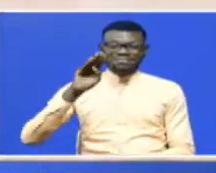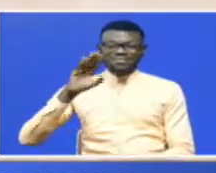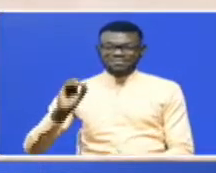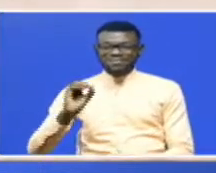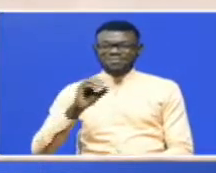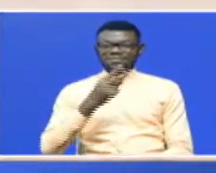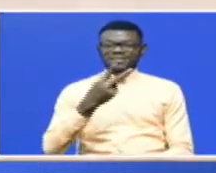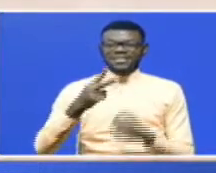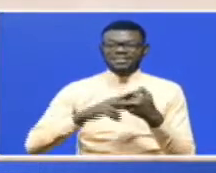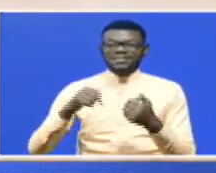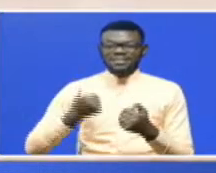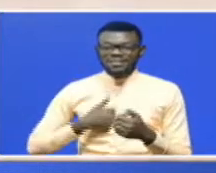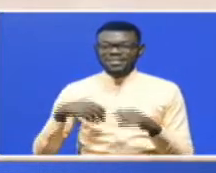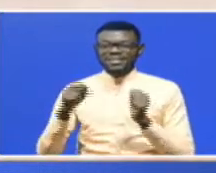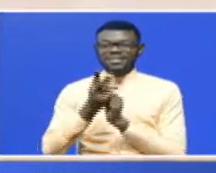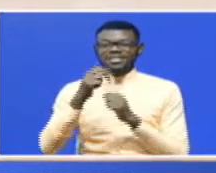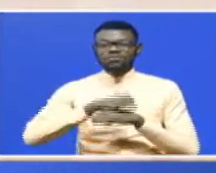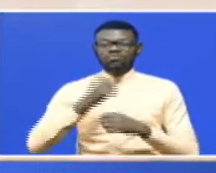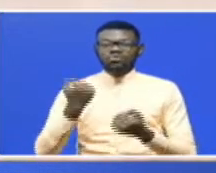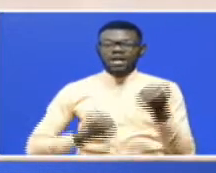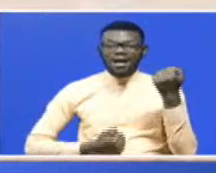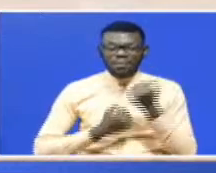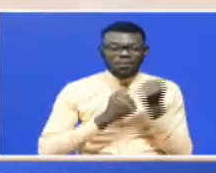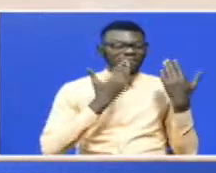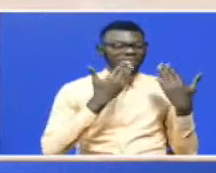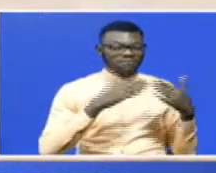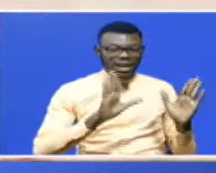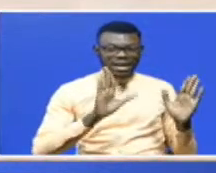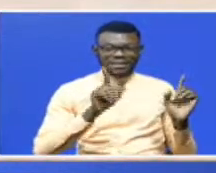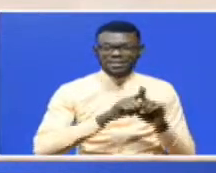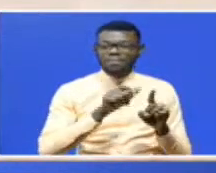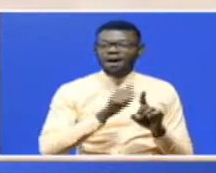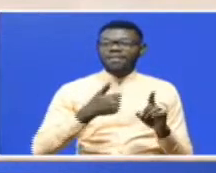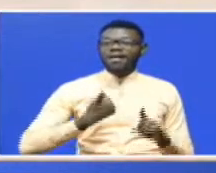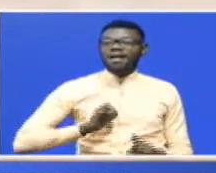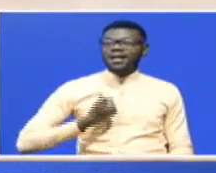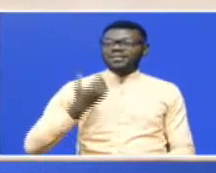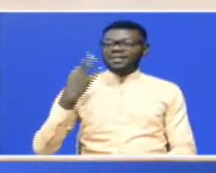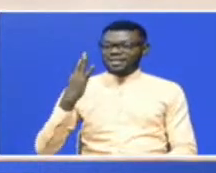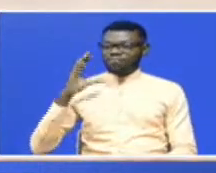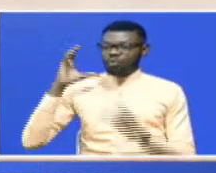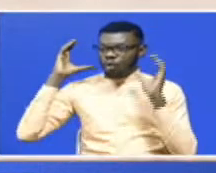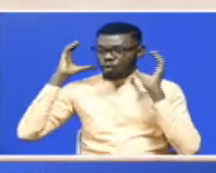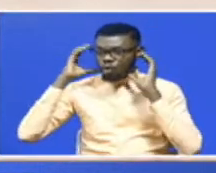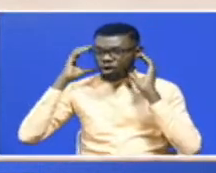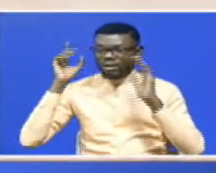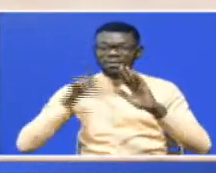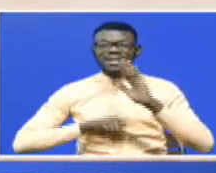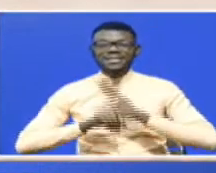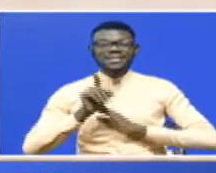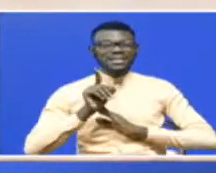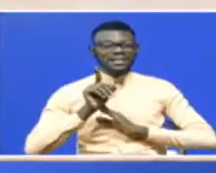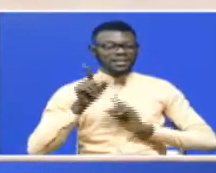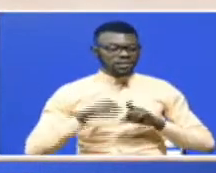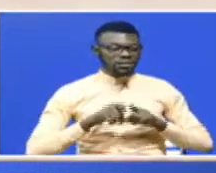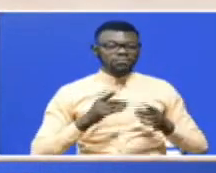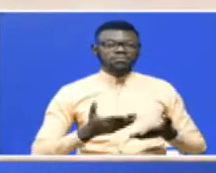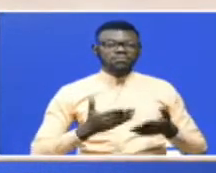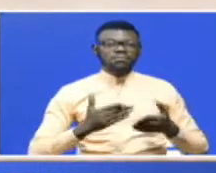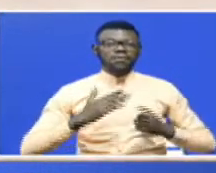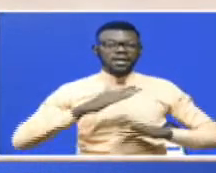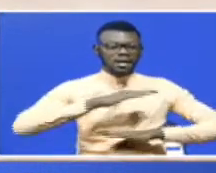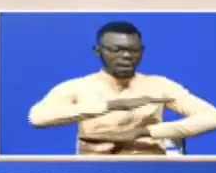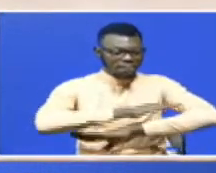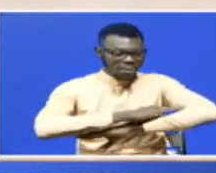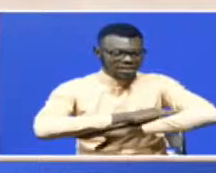in secondary school and 3 girls in colleges. And we did other things, maybe construction of making of desks,